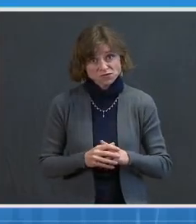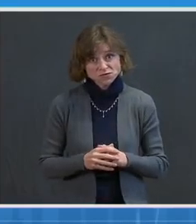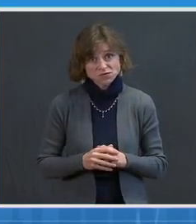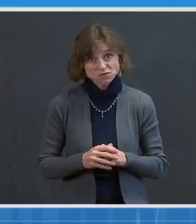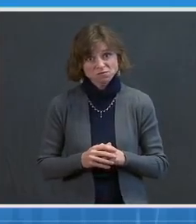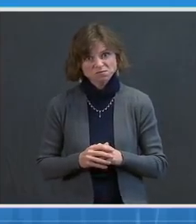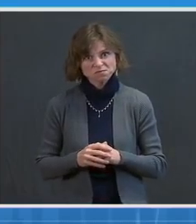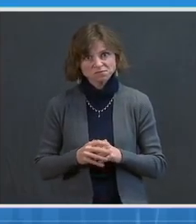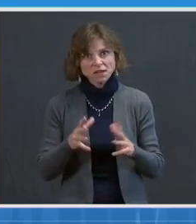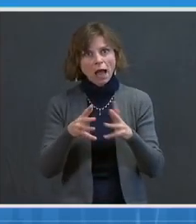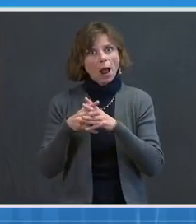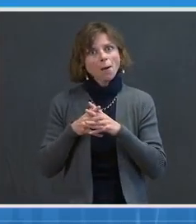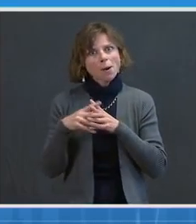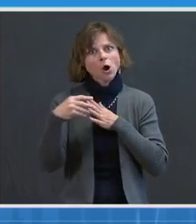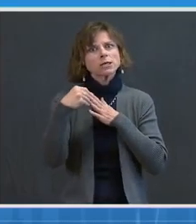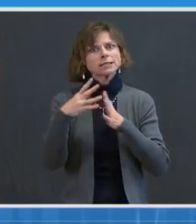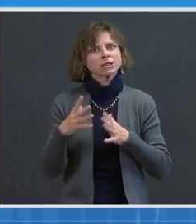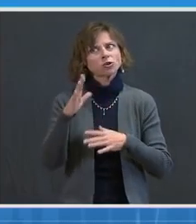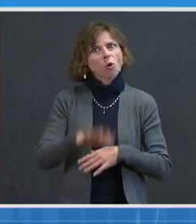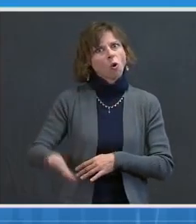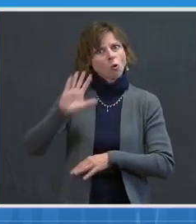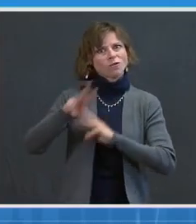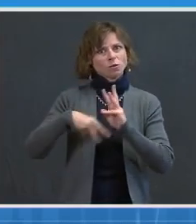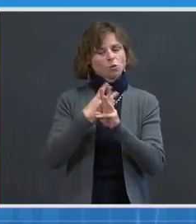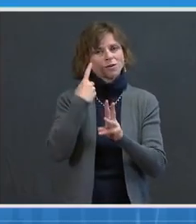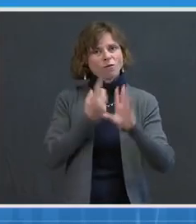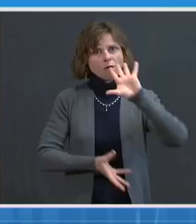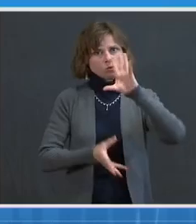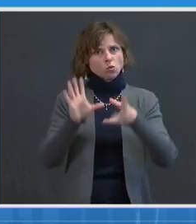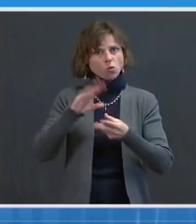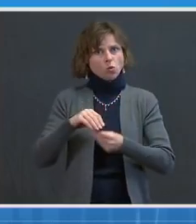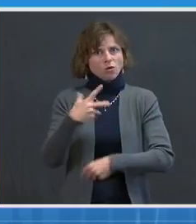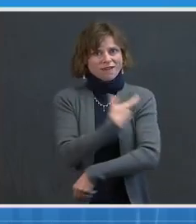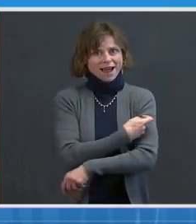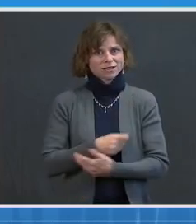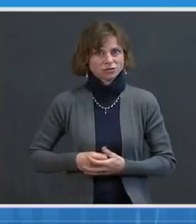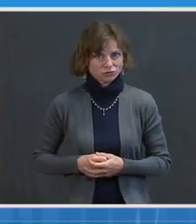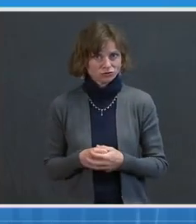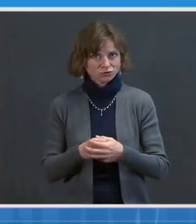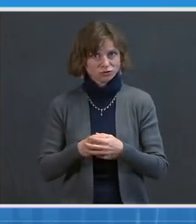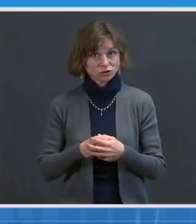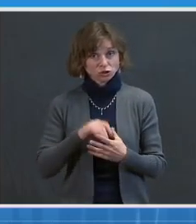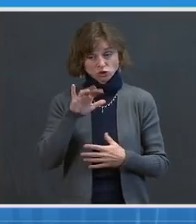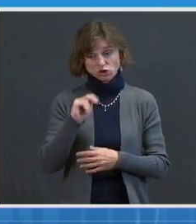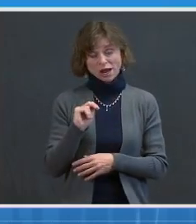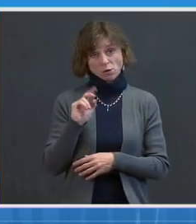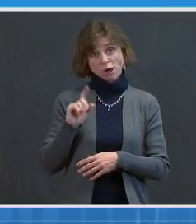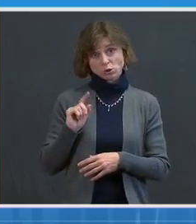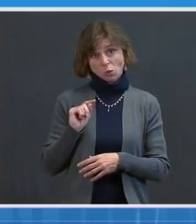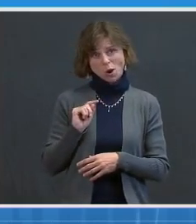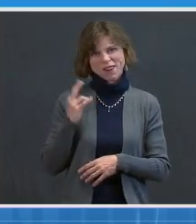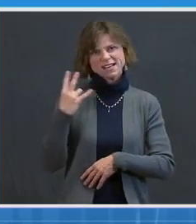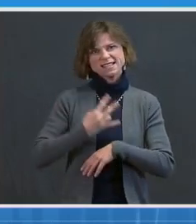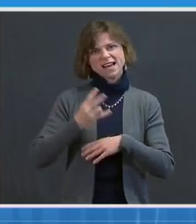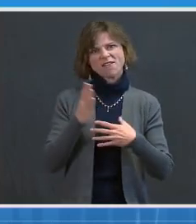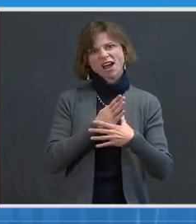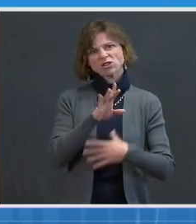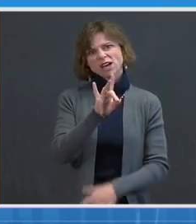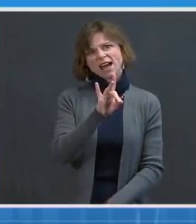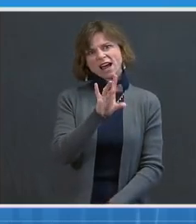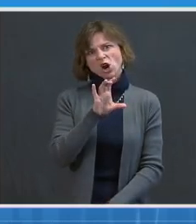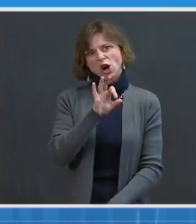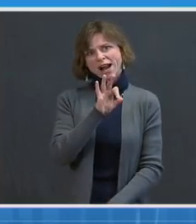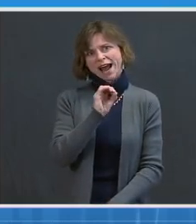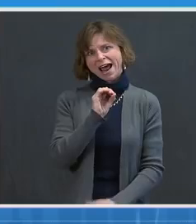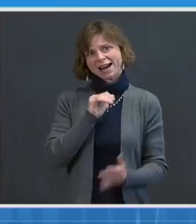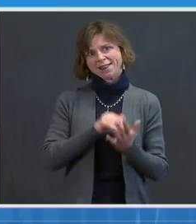leads the world in total vaccinations. On January 20th, there was a 7-day average of 890,000 shots